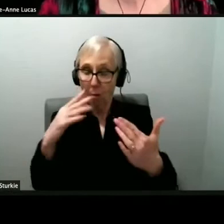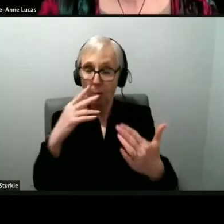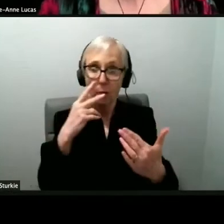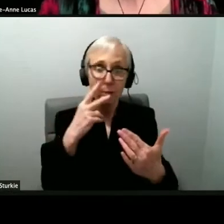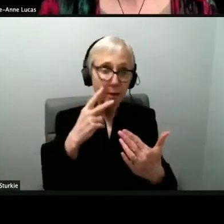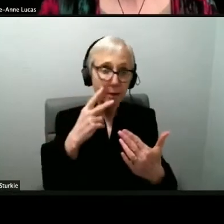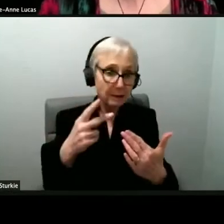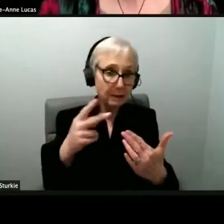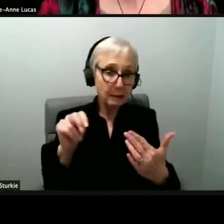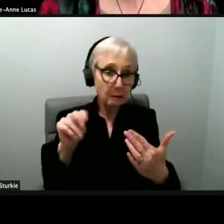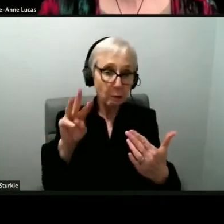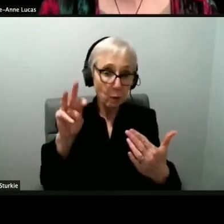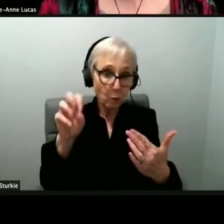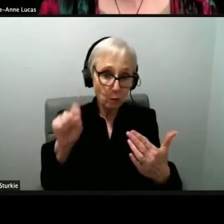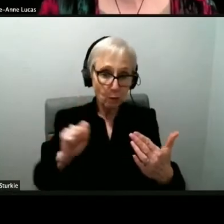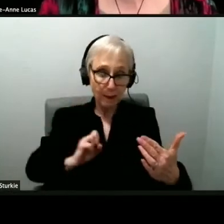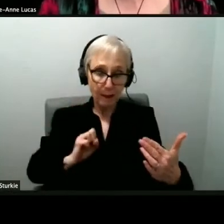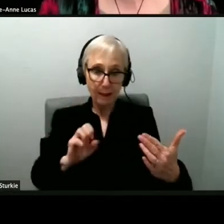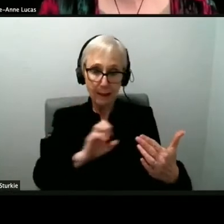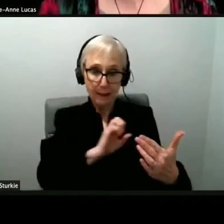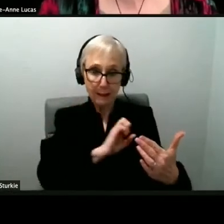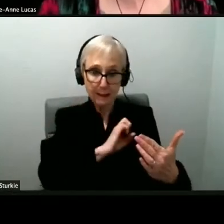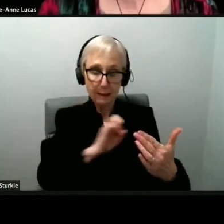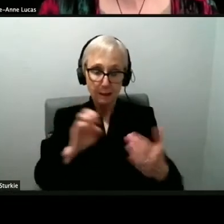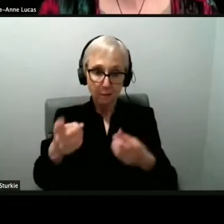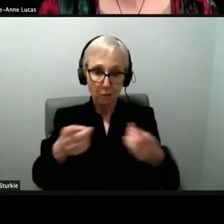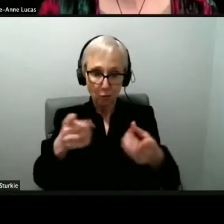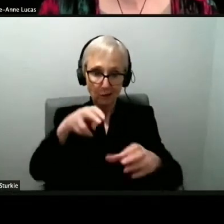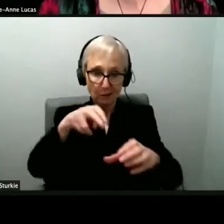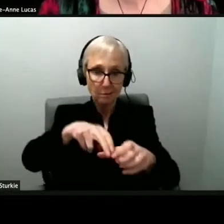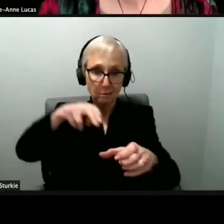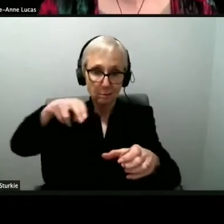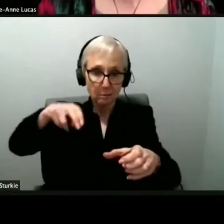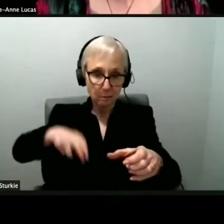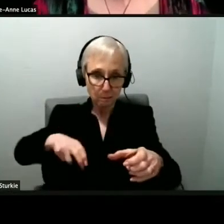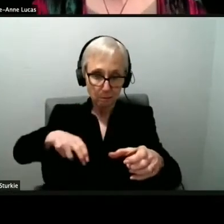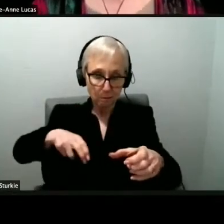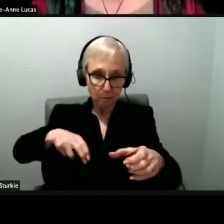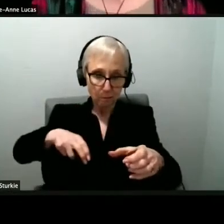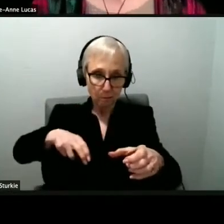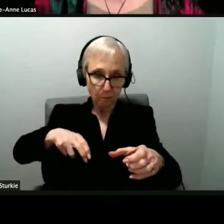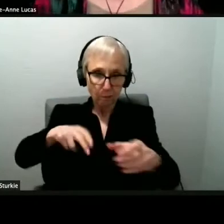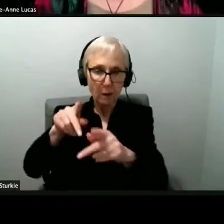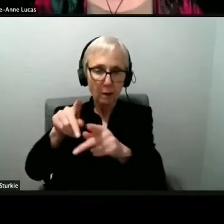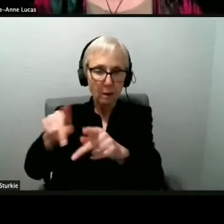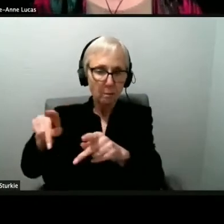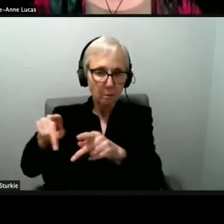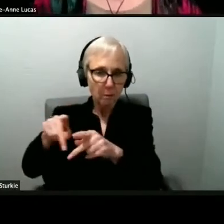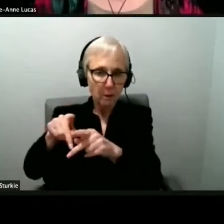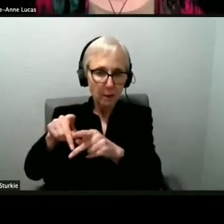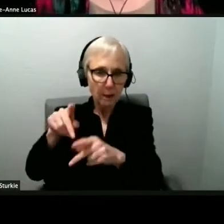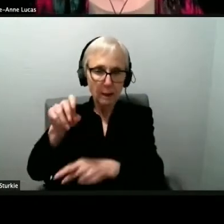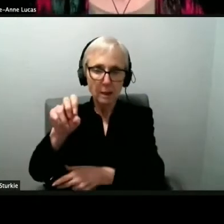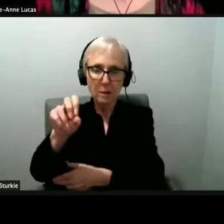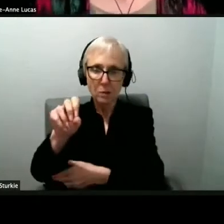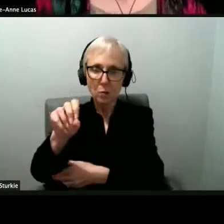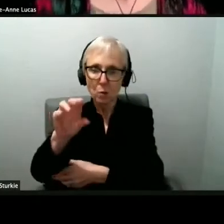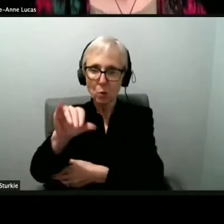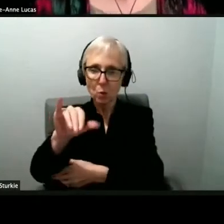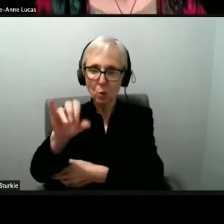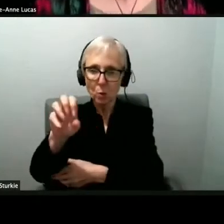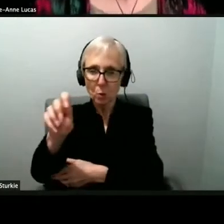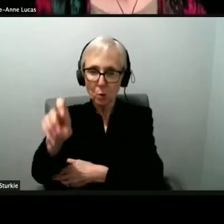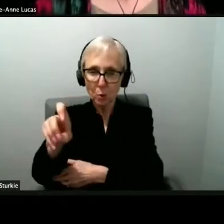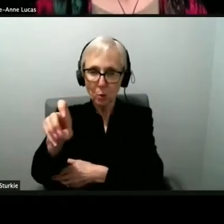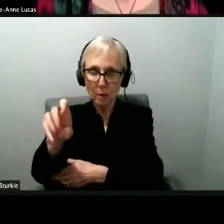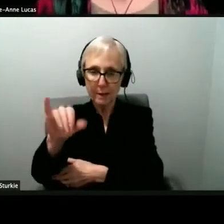where the executive director is stepping down from there. There's a place in, I think, Sioux City, Iowa, that